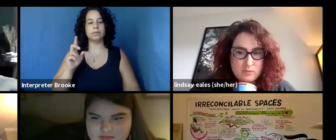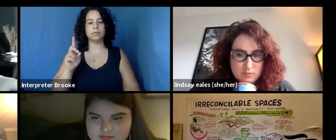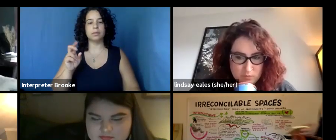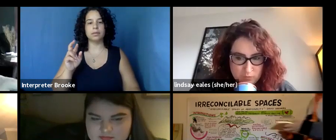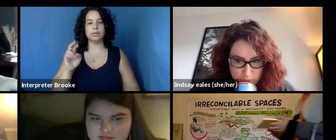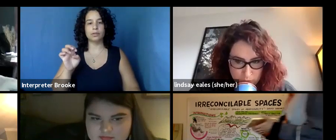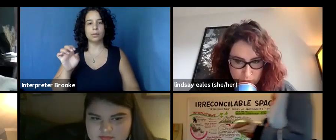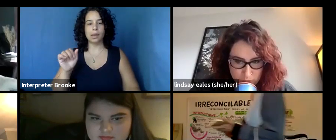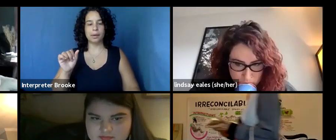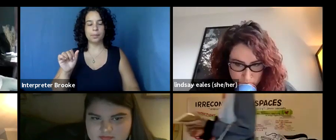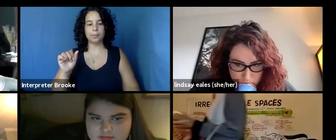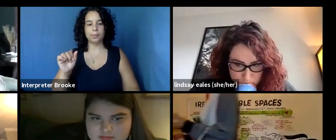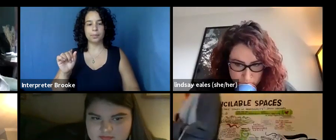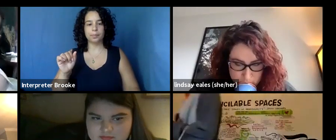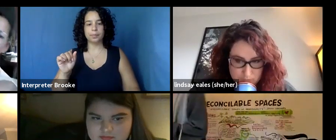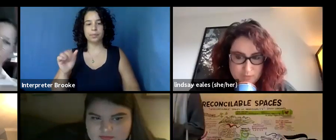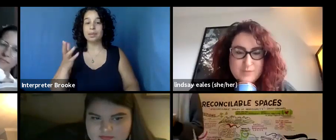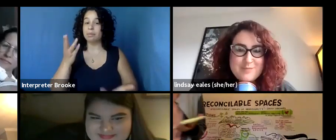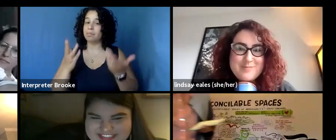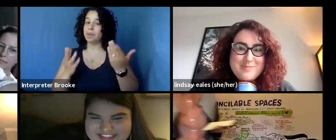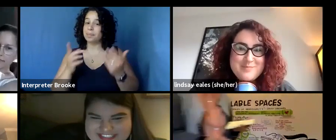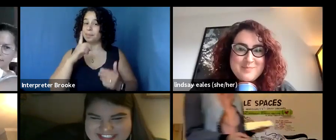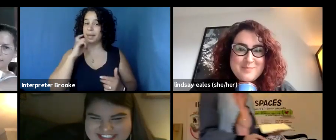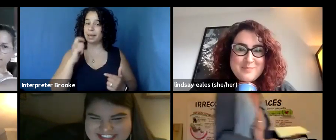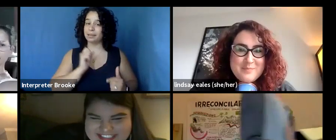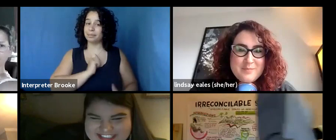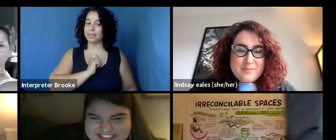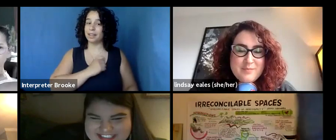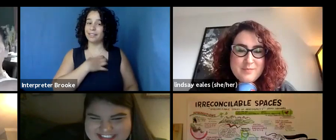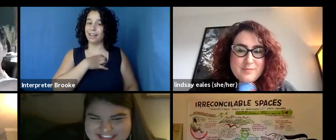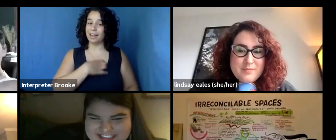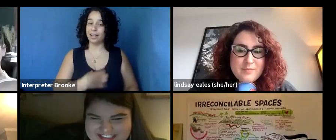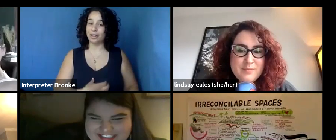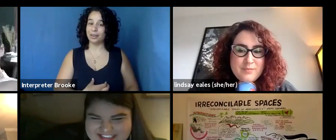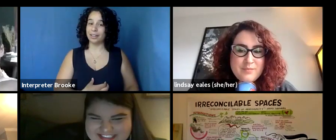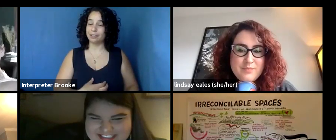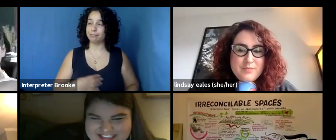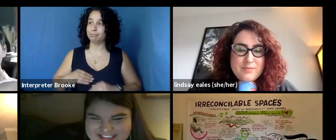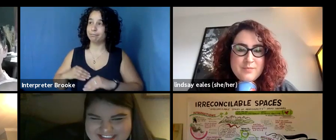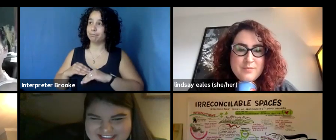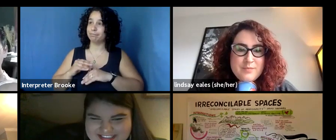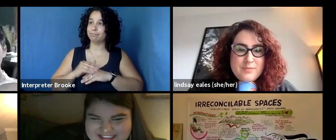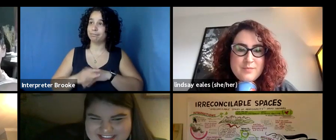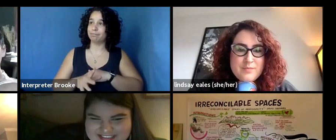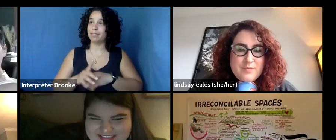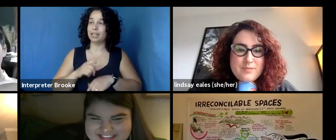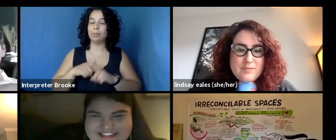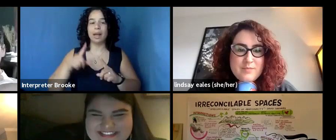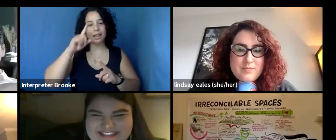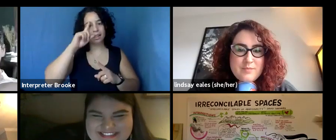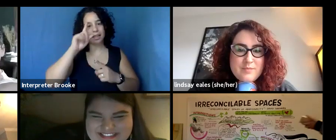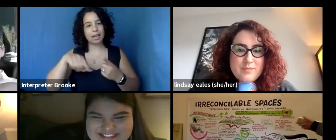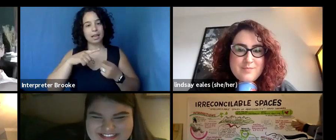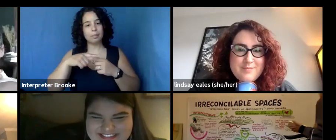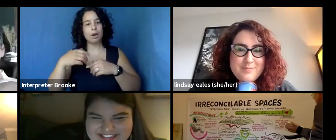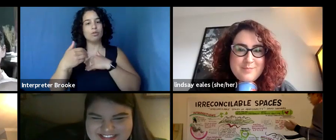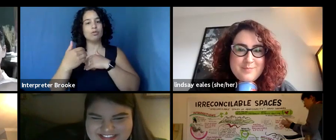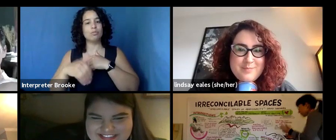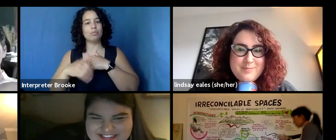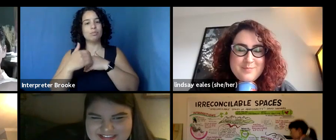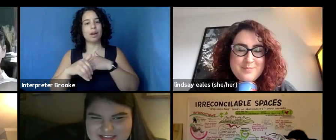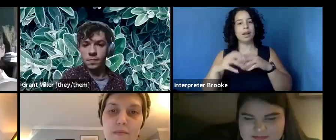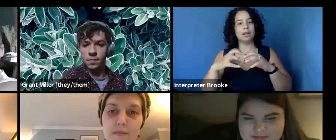Maybe this is because I'm hungry, but I was thinking of breaking bread and